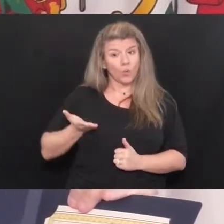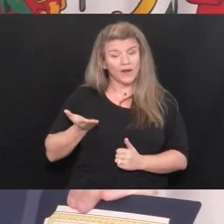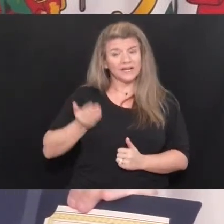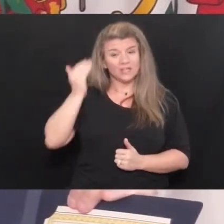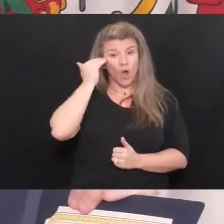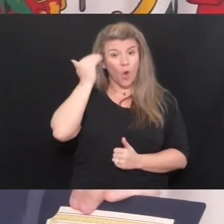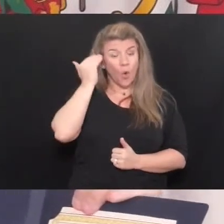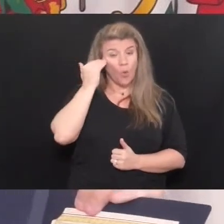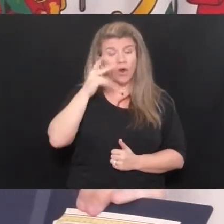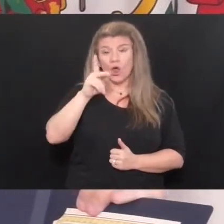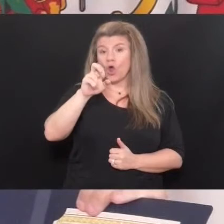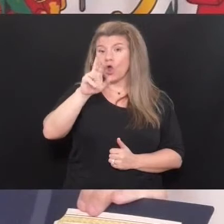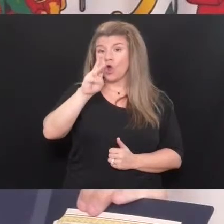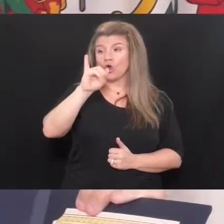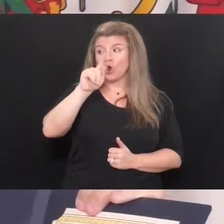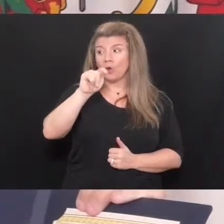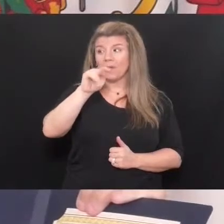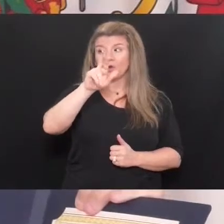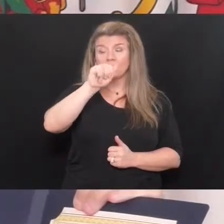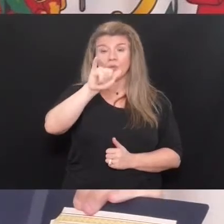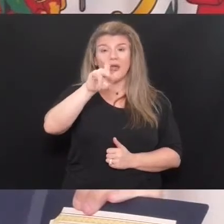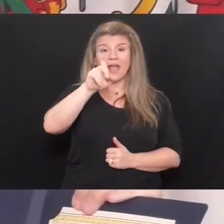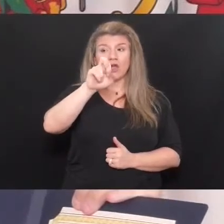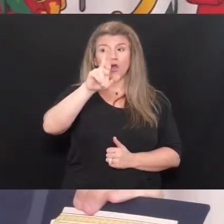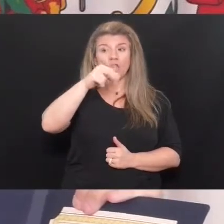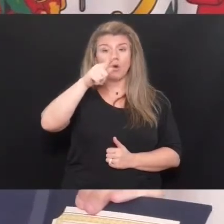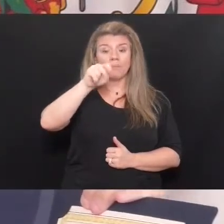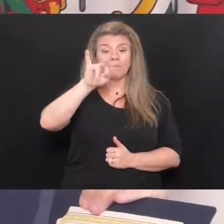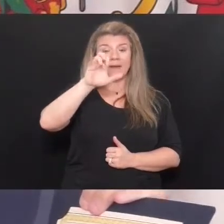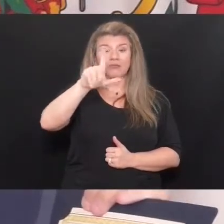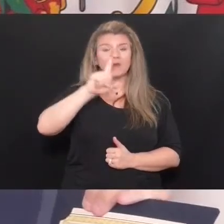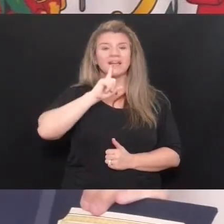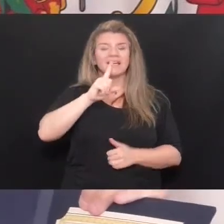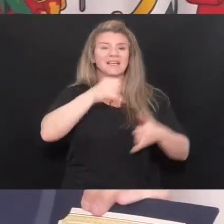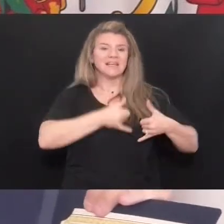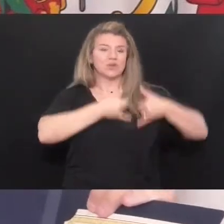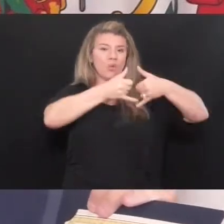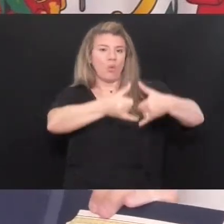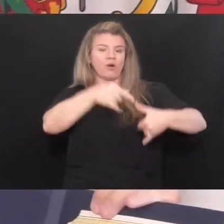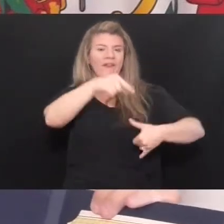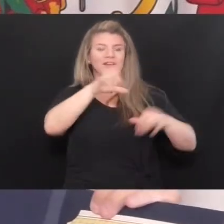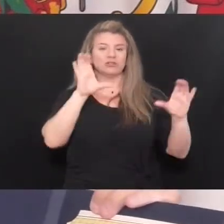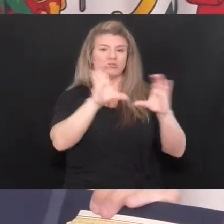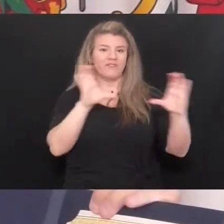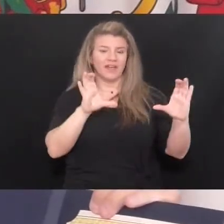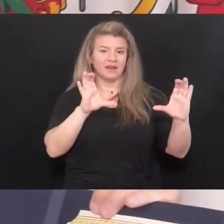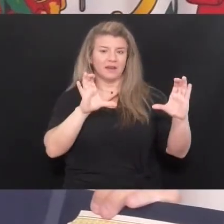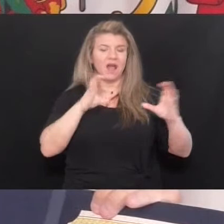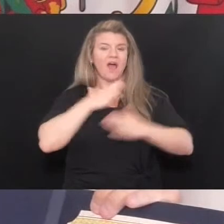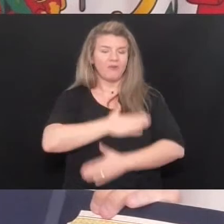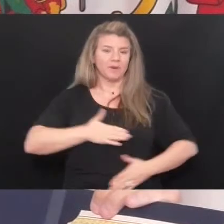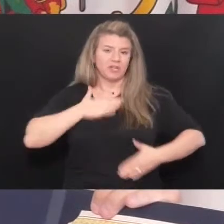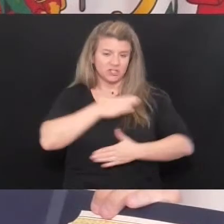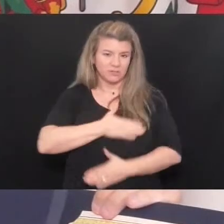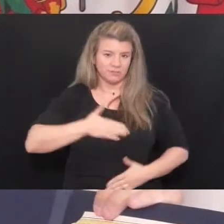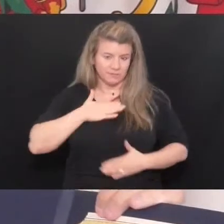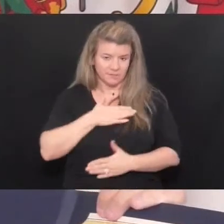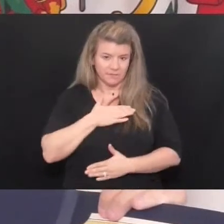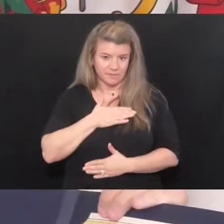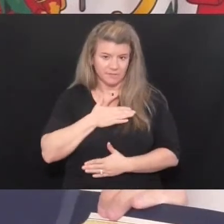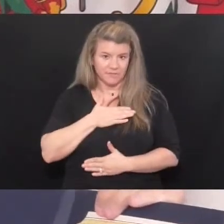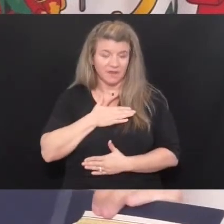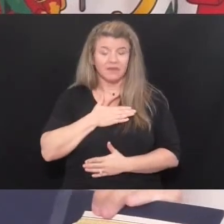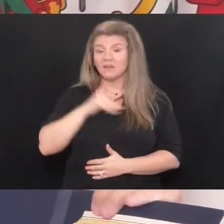that Kermit Ray Kirkpatrick is hereby awarded this certificate of appreciation